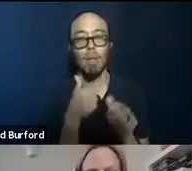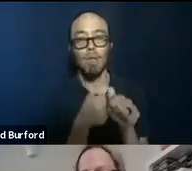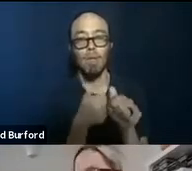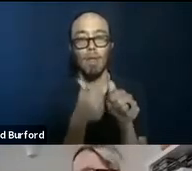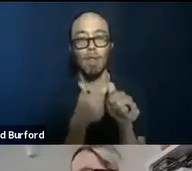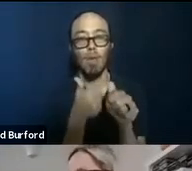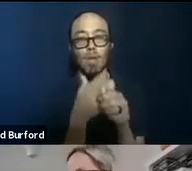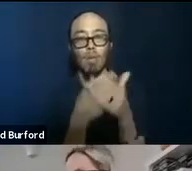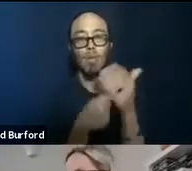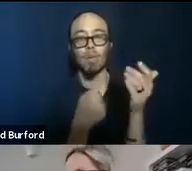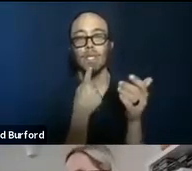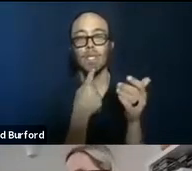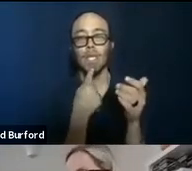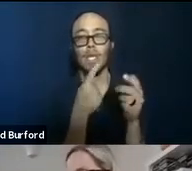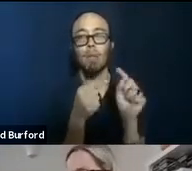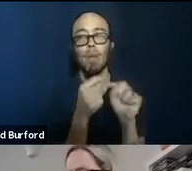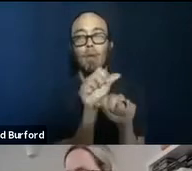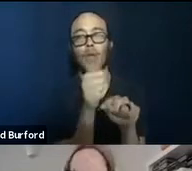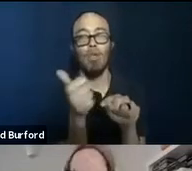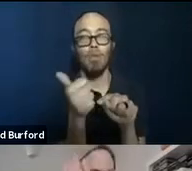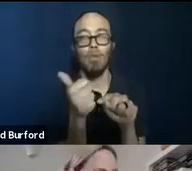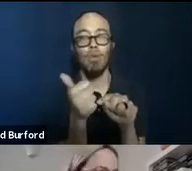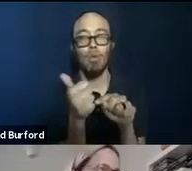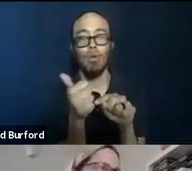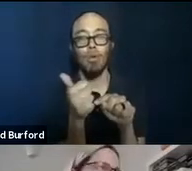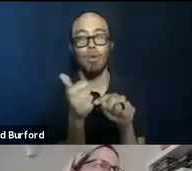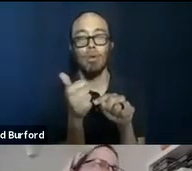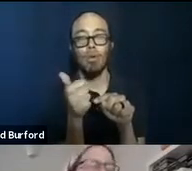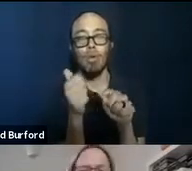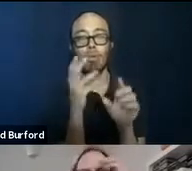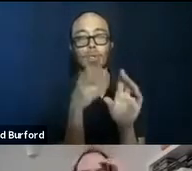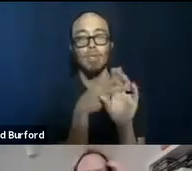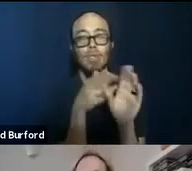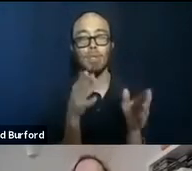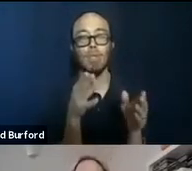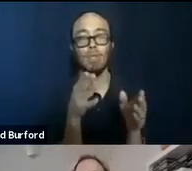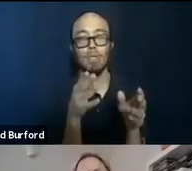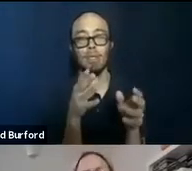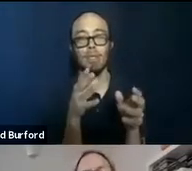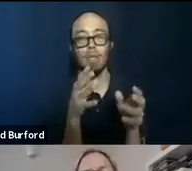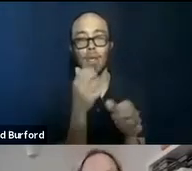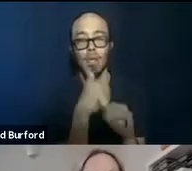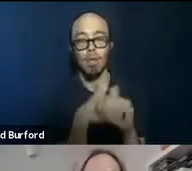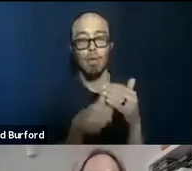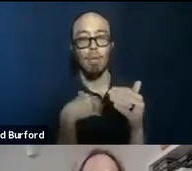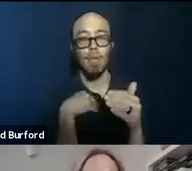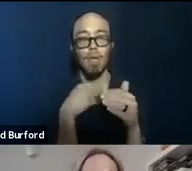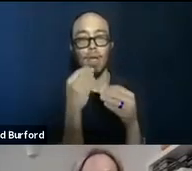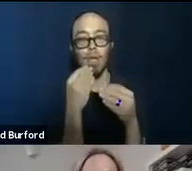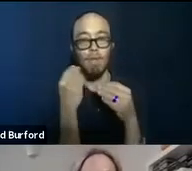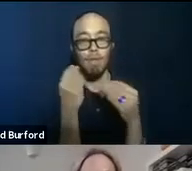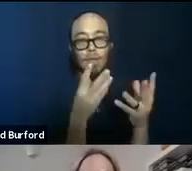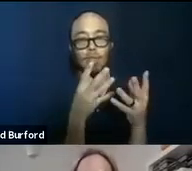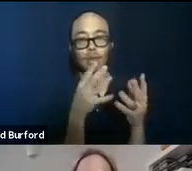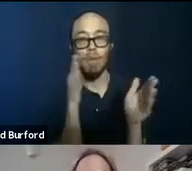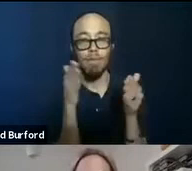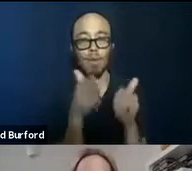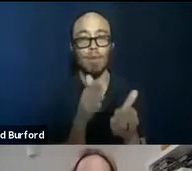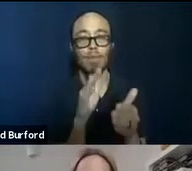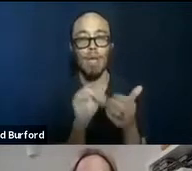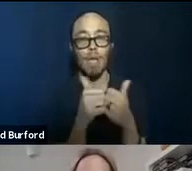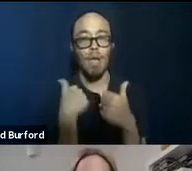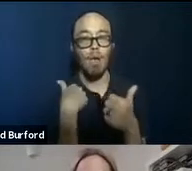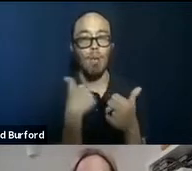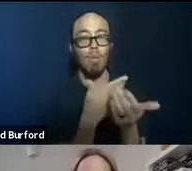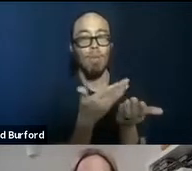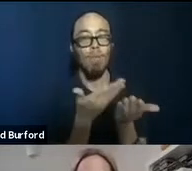been said by other participants, and my additional information is going to be focused on how we are